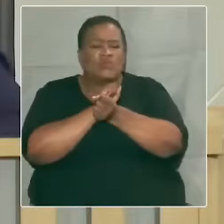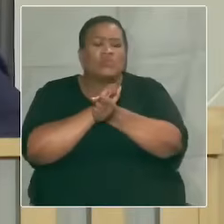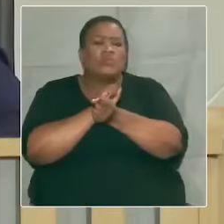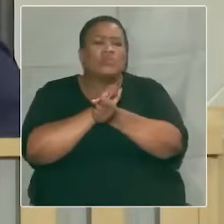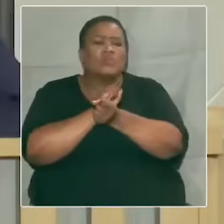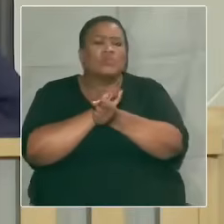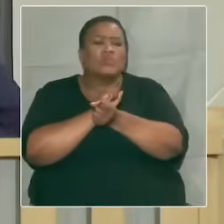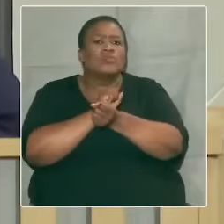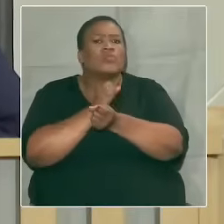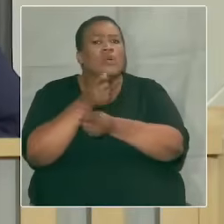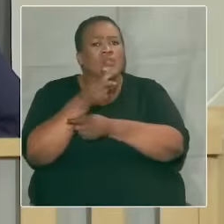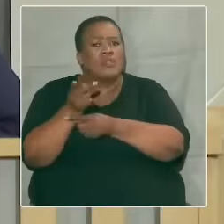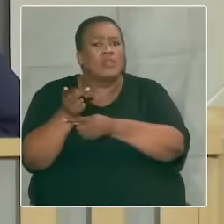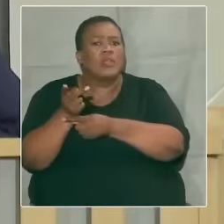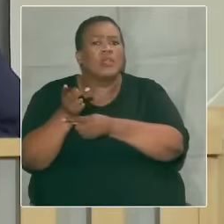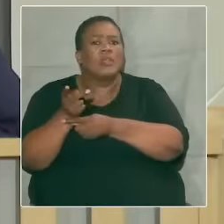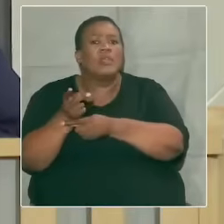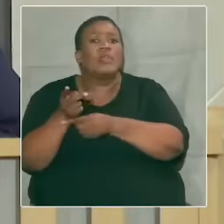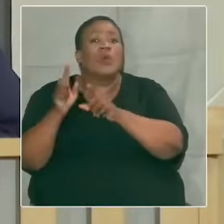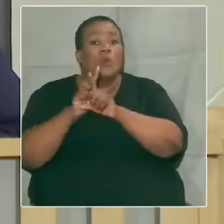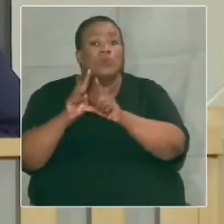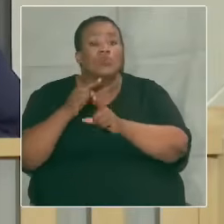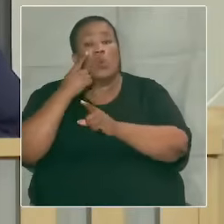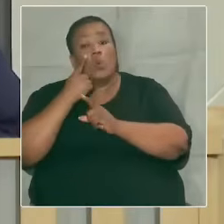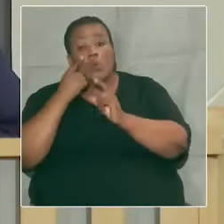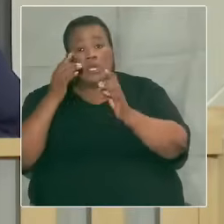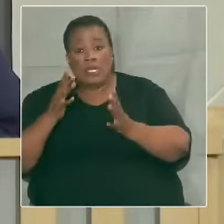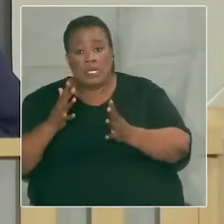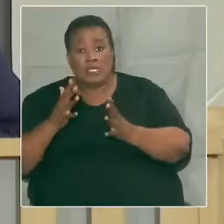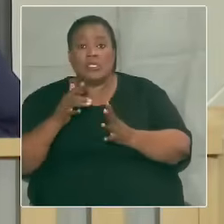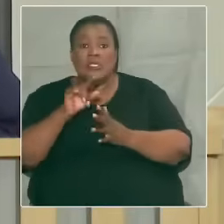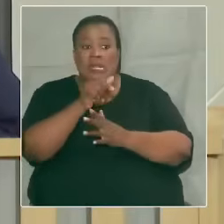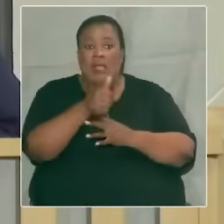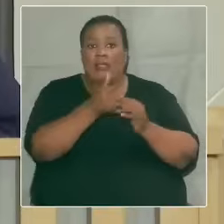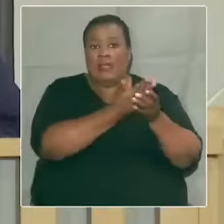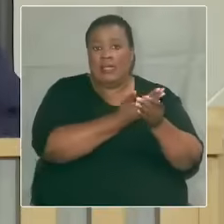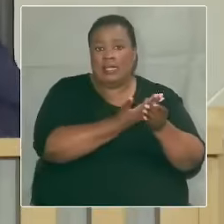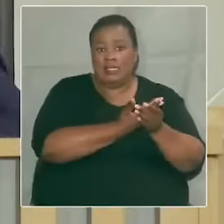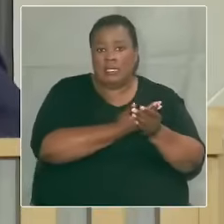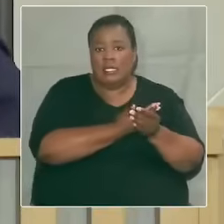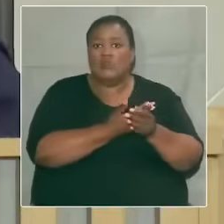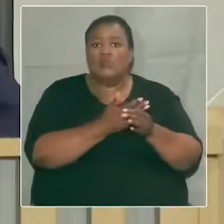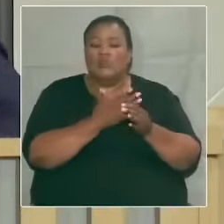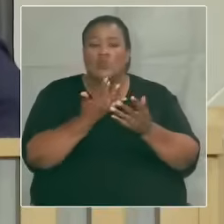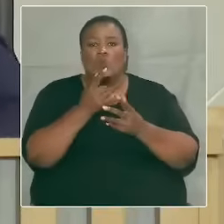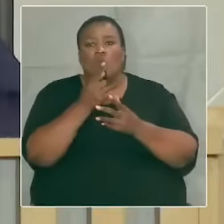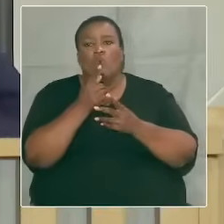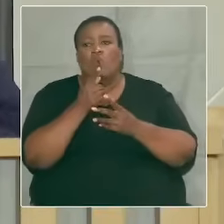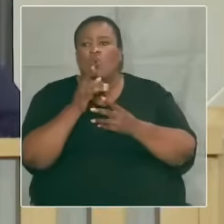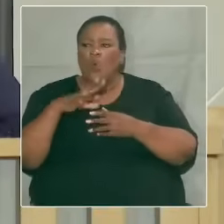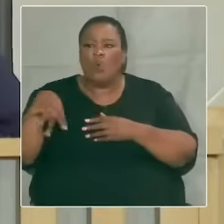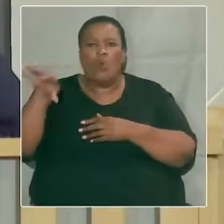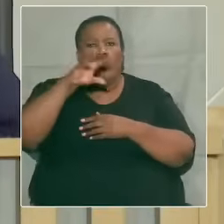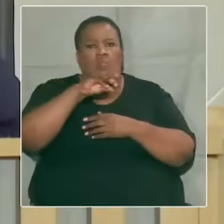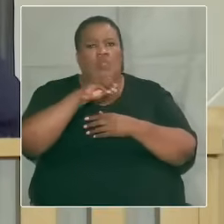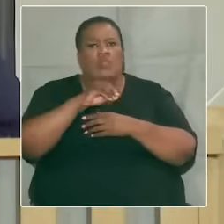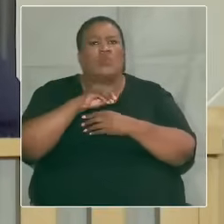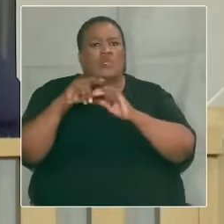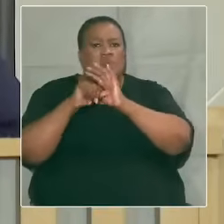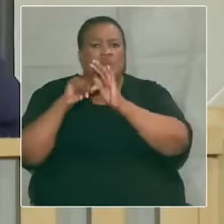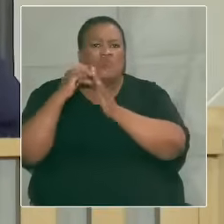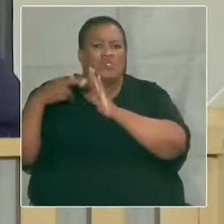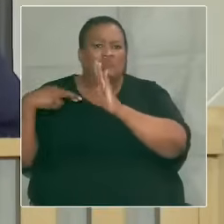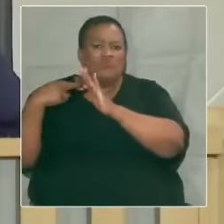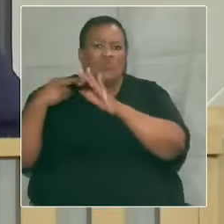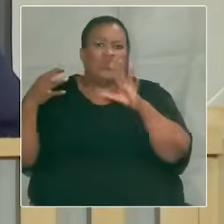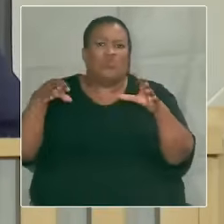might also be witnesses in other cases. And so it was necessary that that consultation